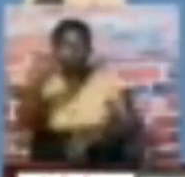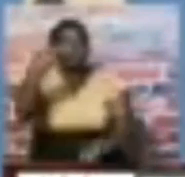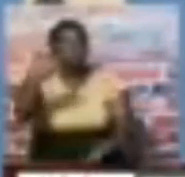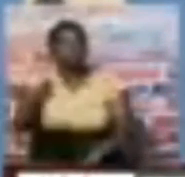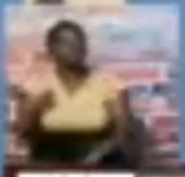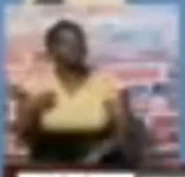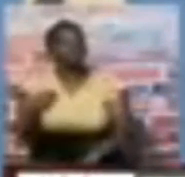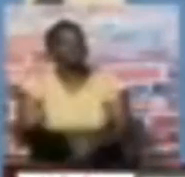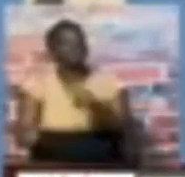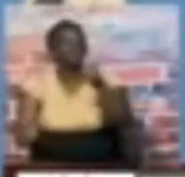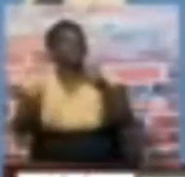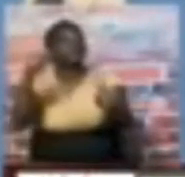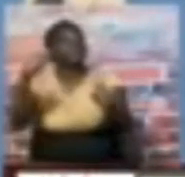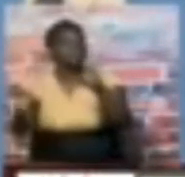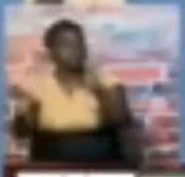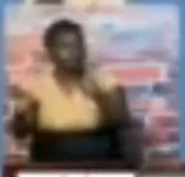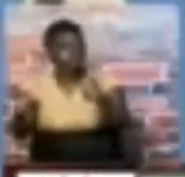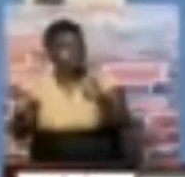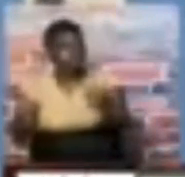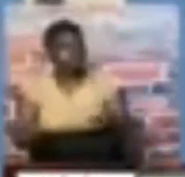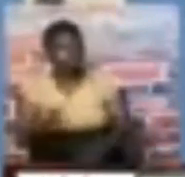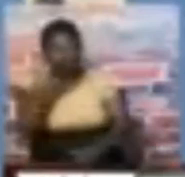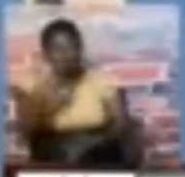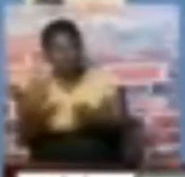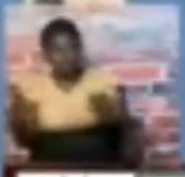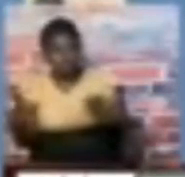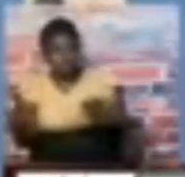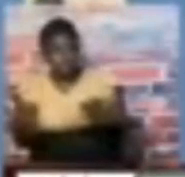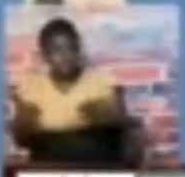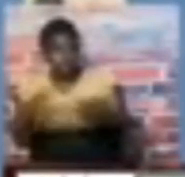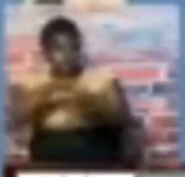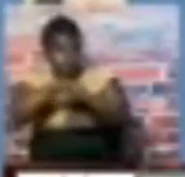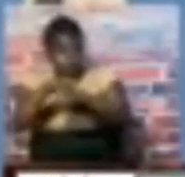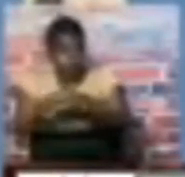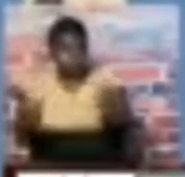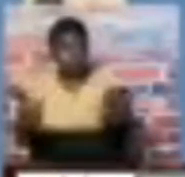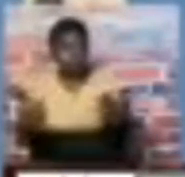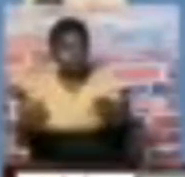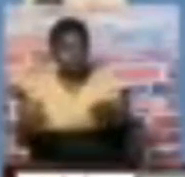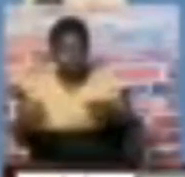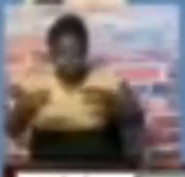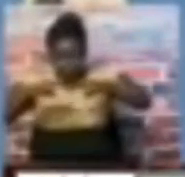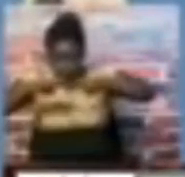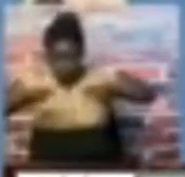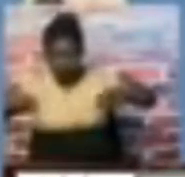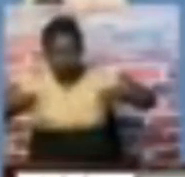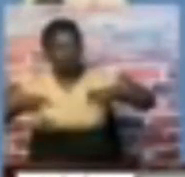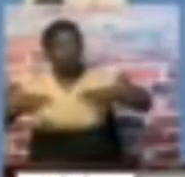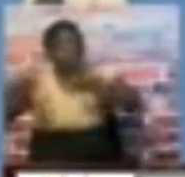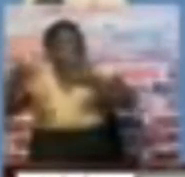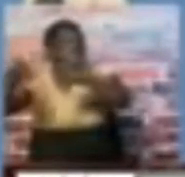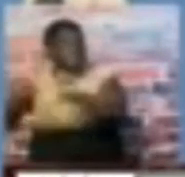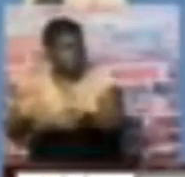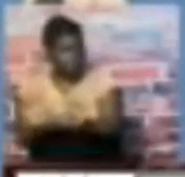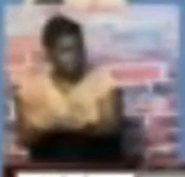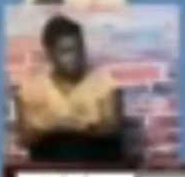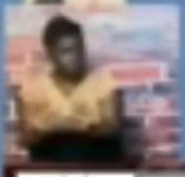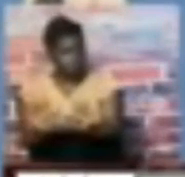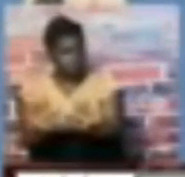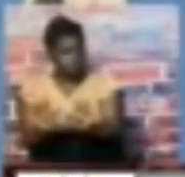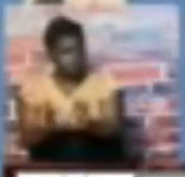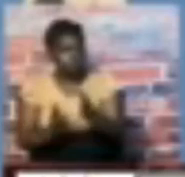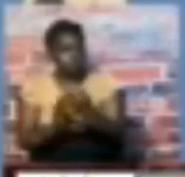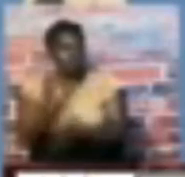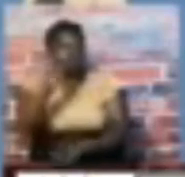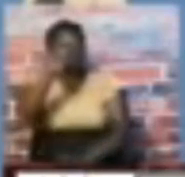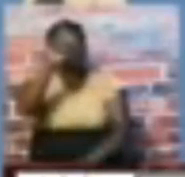type. The ones which are made in the factory, those ones are already checked by the